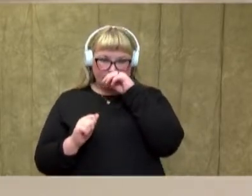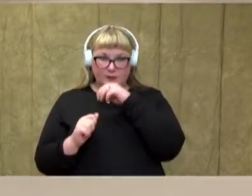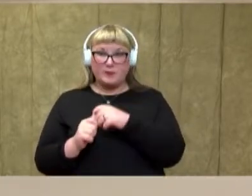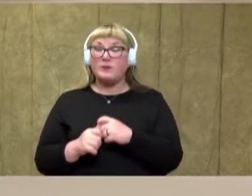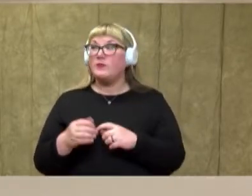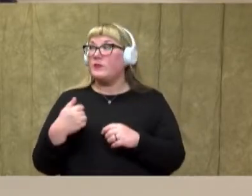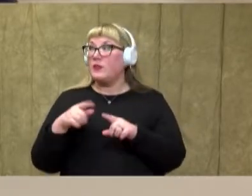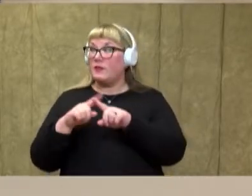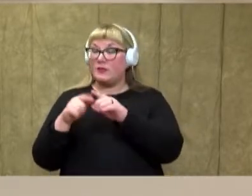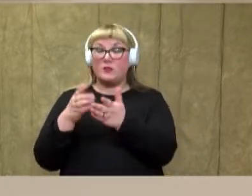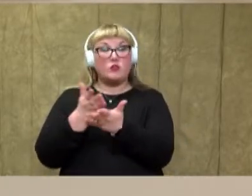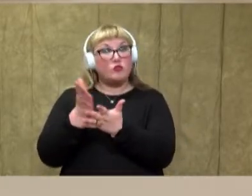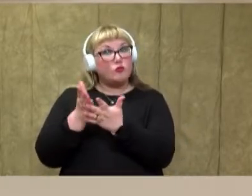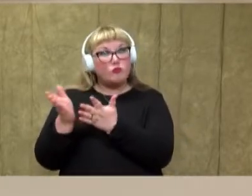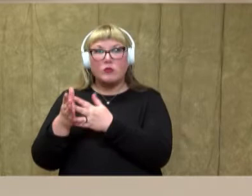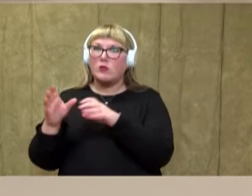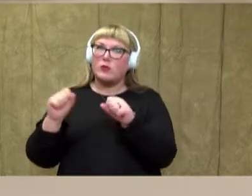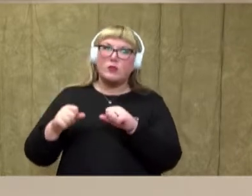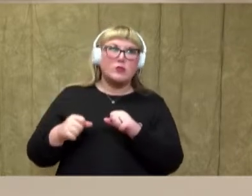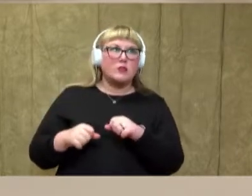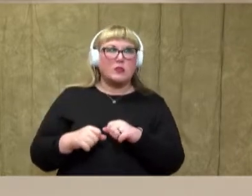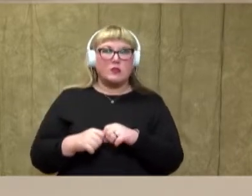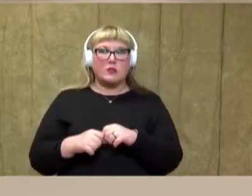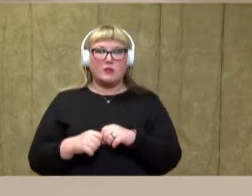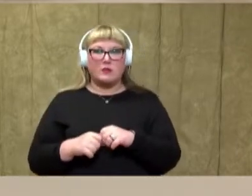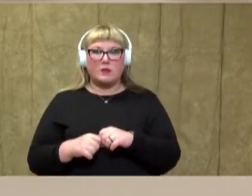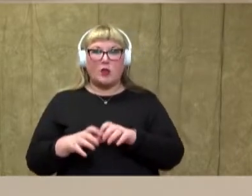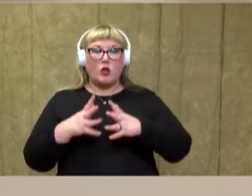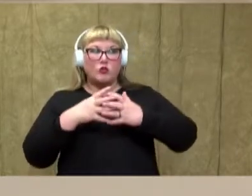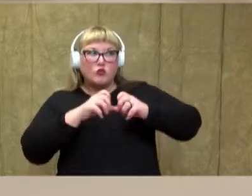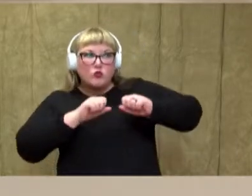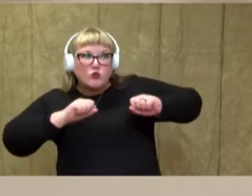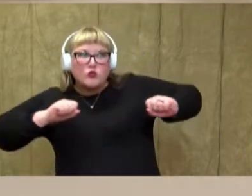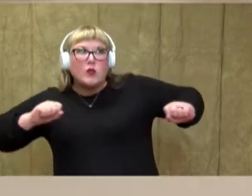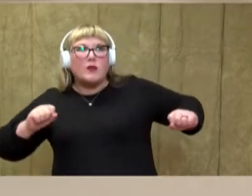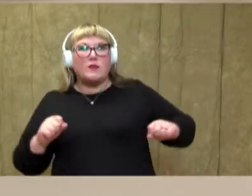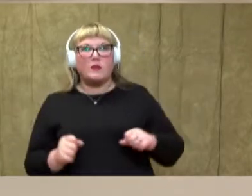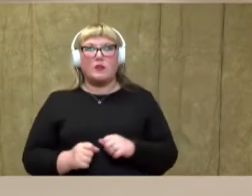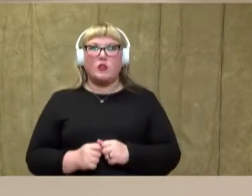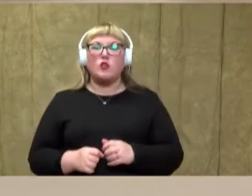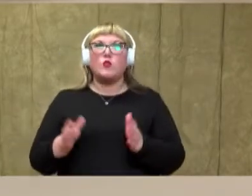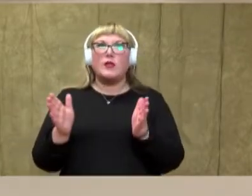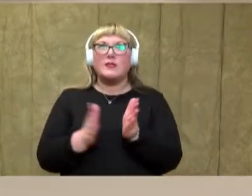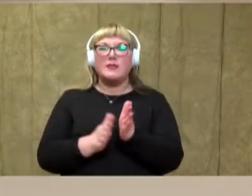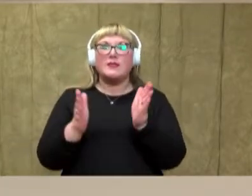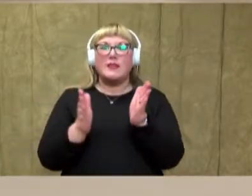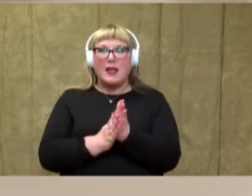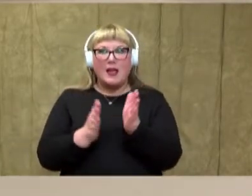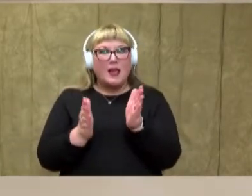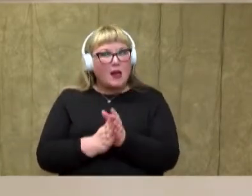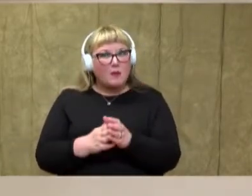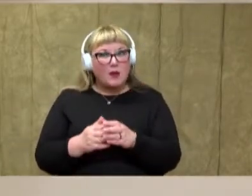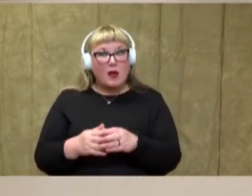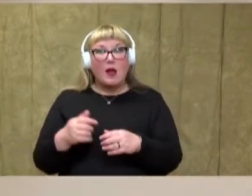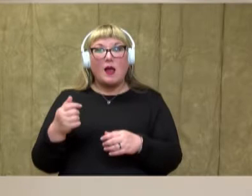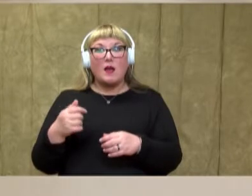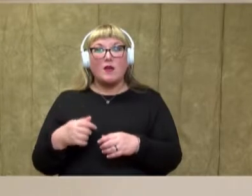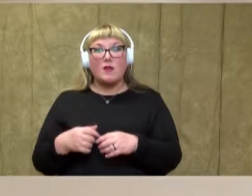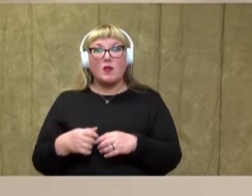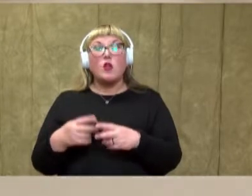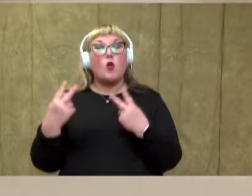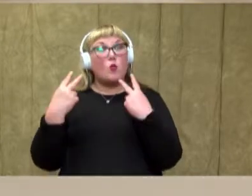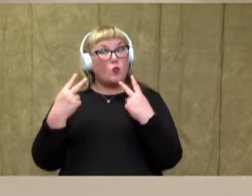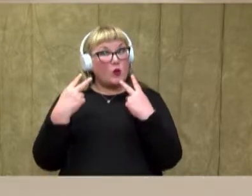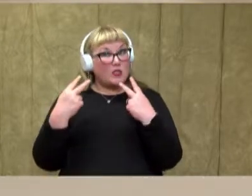different strategies. You can use your stretchy snake. You can use your tapping. Today I'm gonna use my fingers, so I want you all to watch